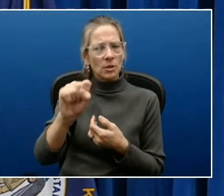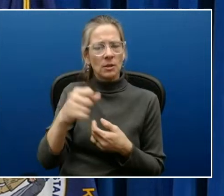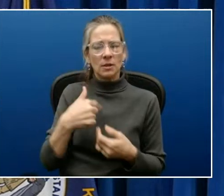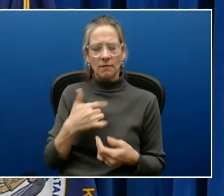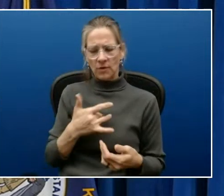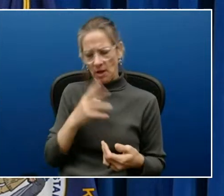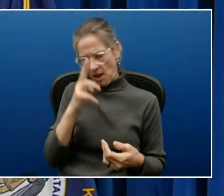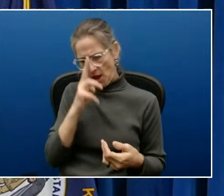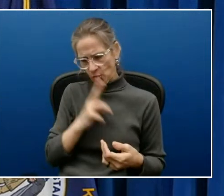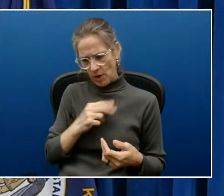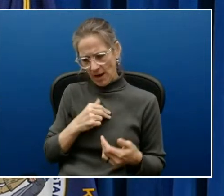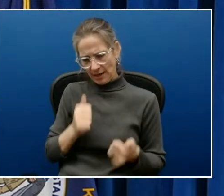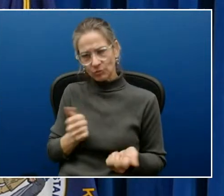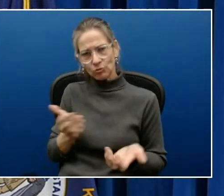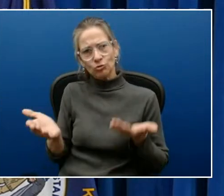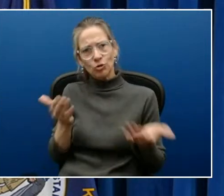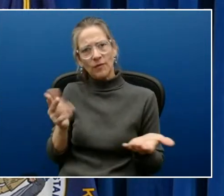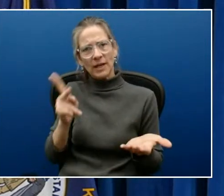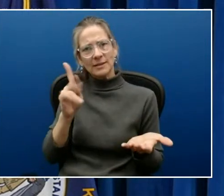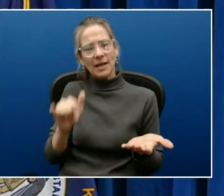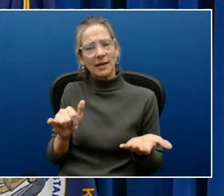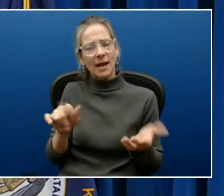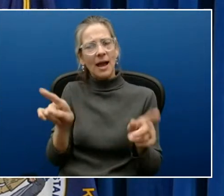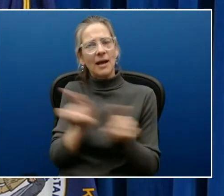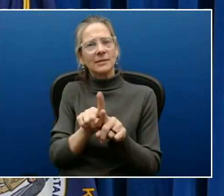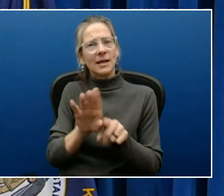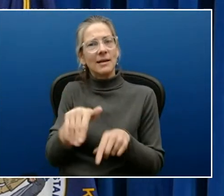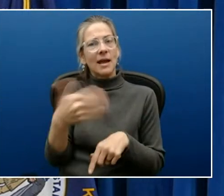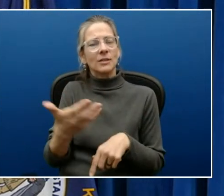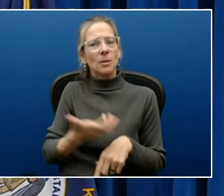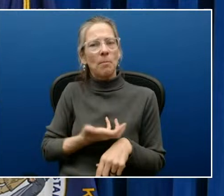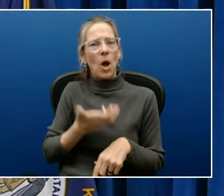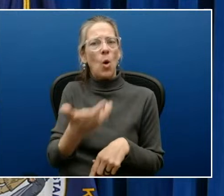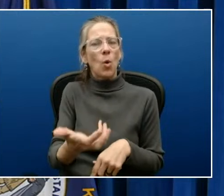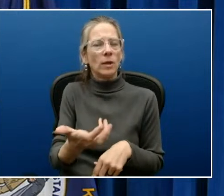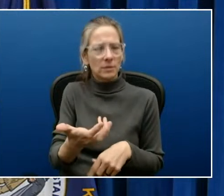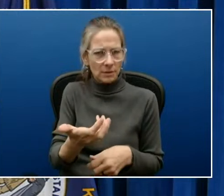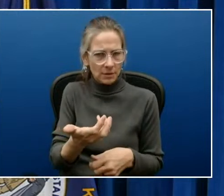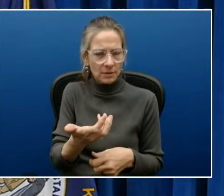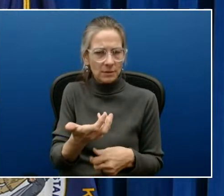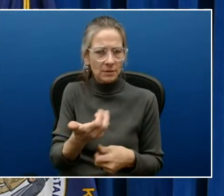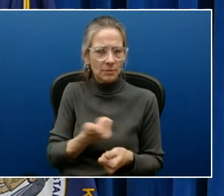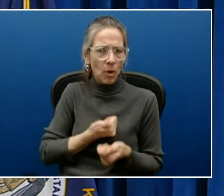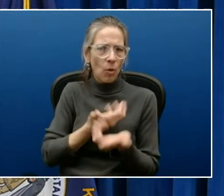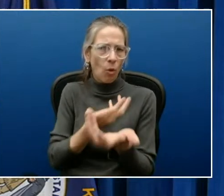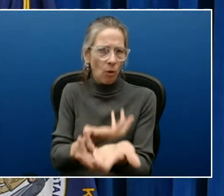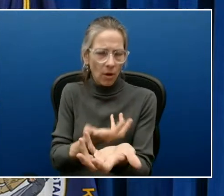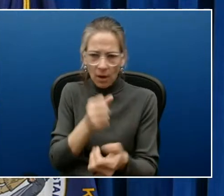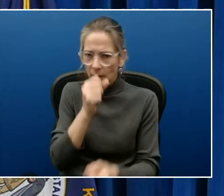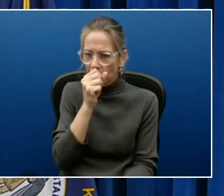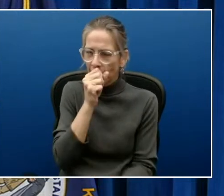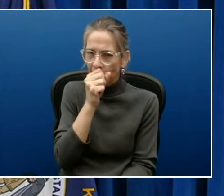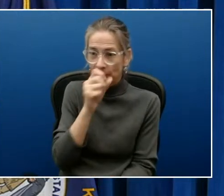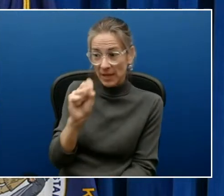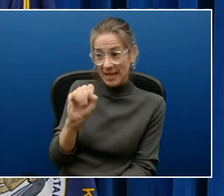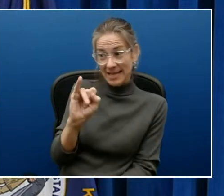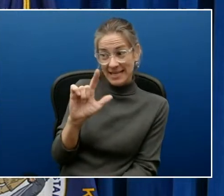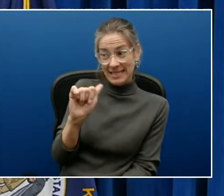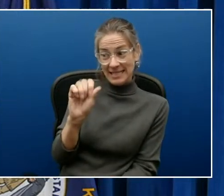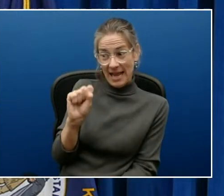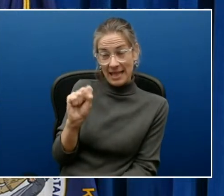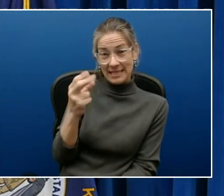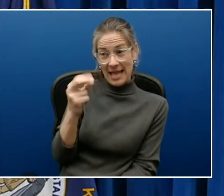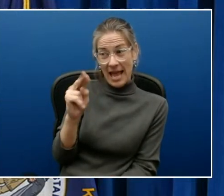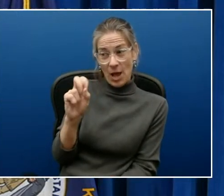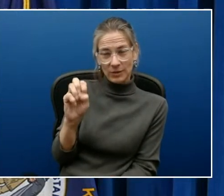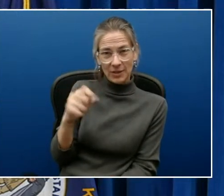as the next state poet laureate. Of course, Silas House is a pretty hard act to follow.